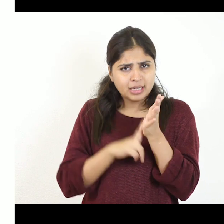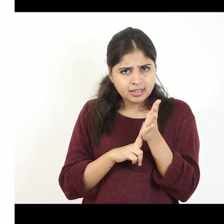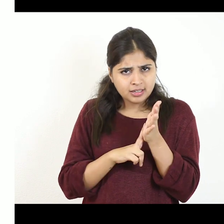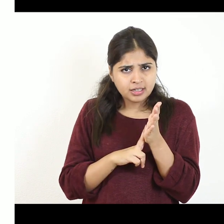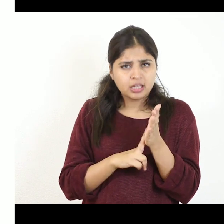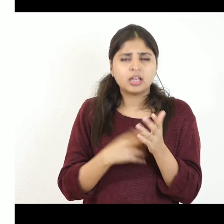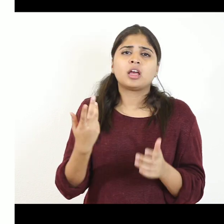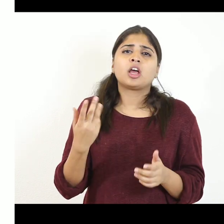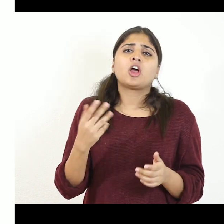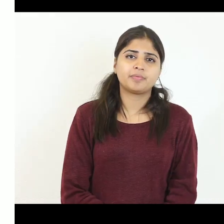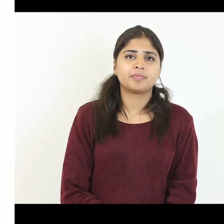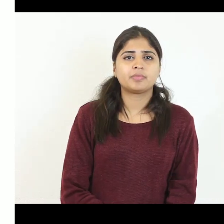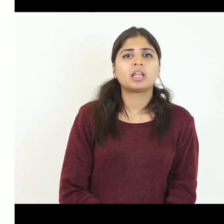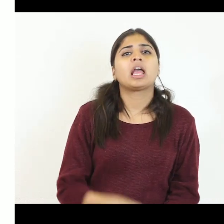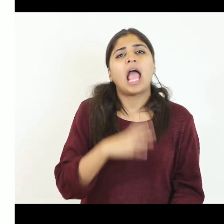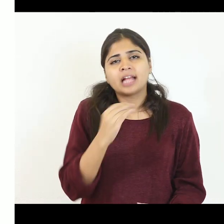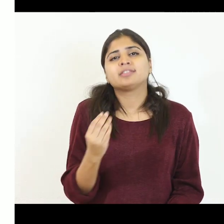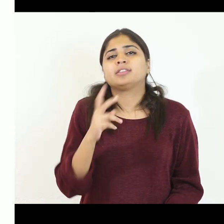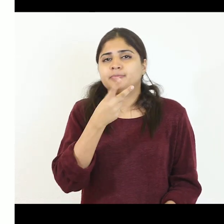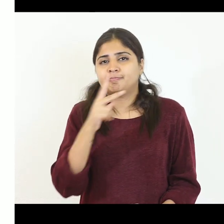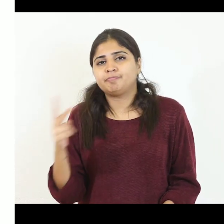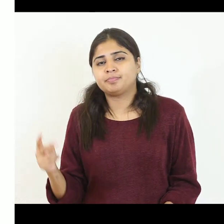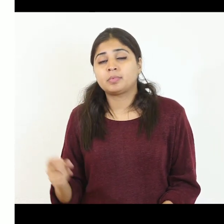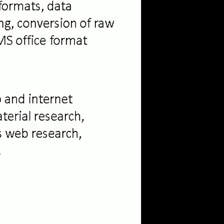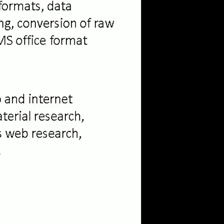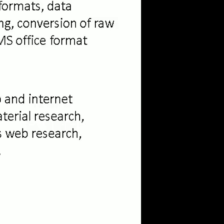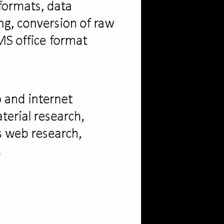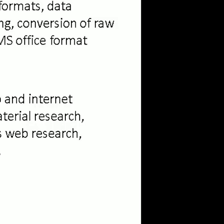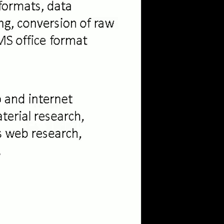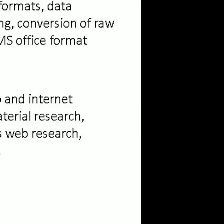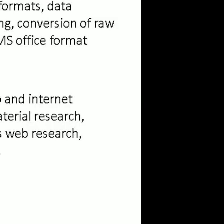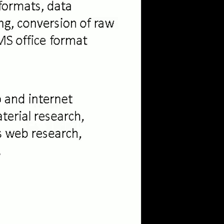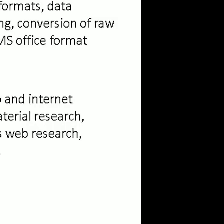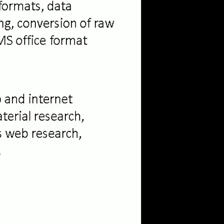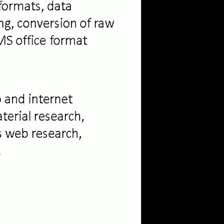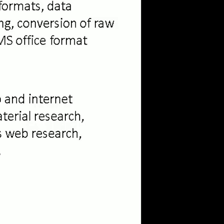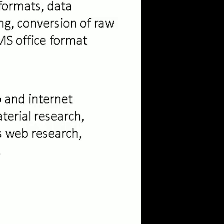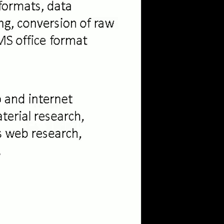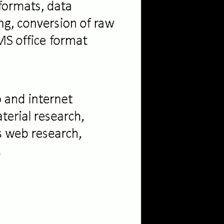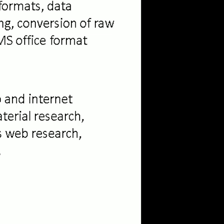checks processing. Types of data entry services.